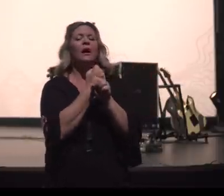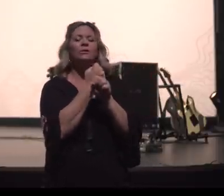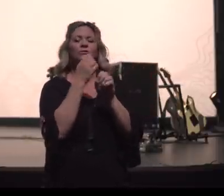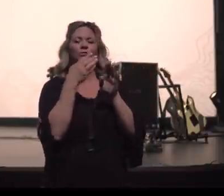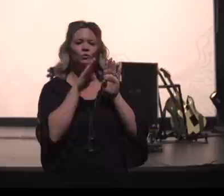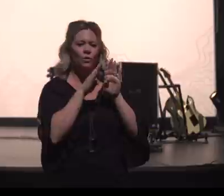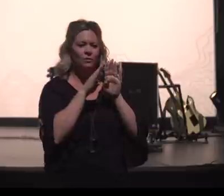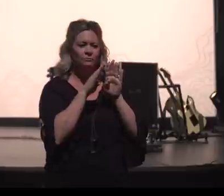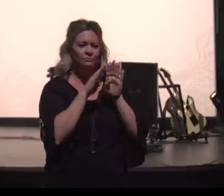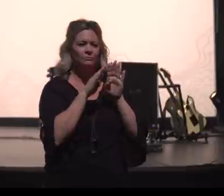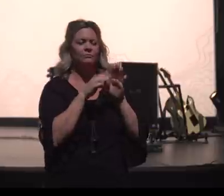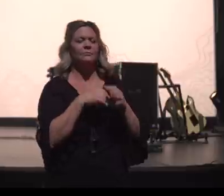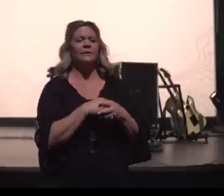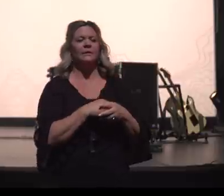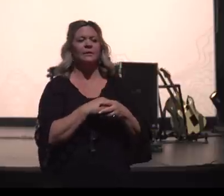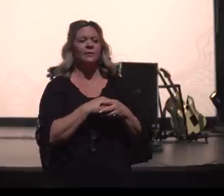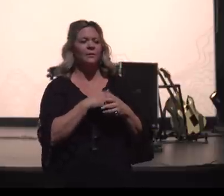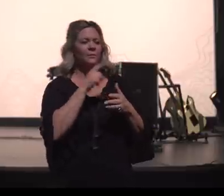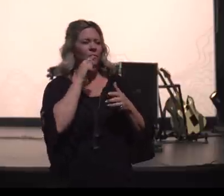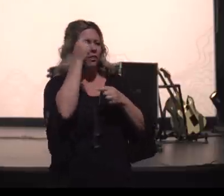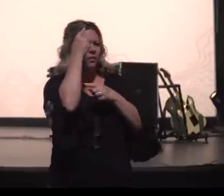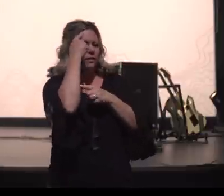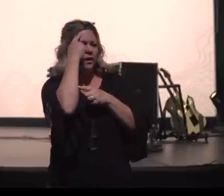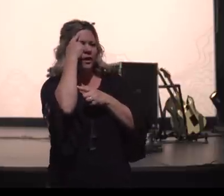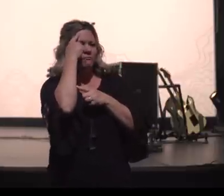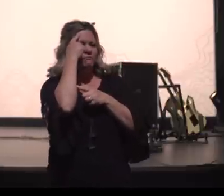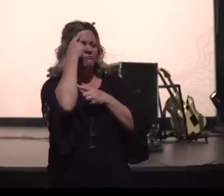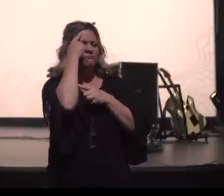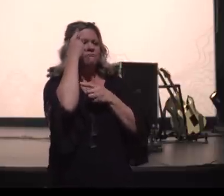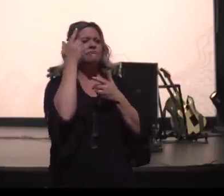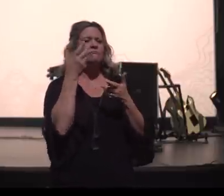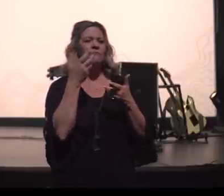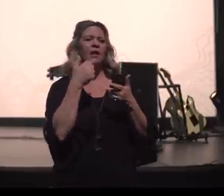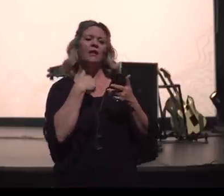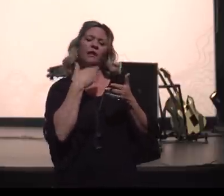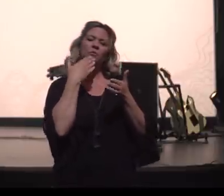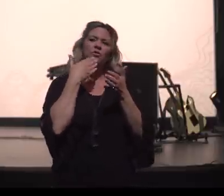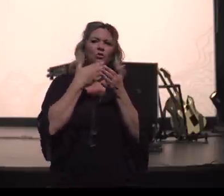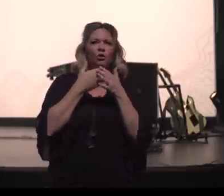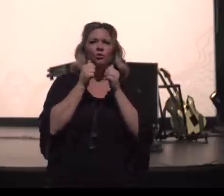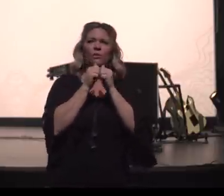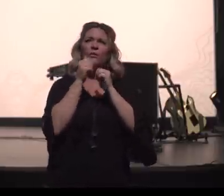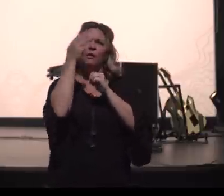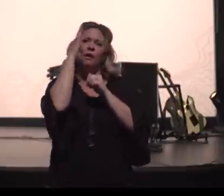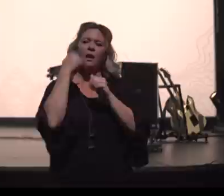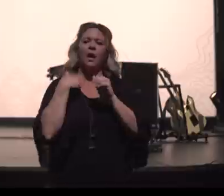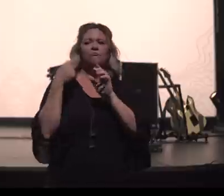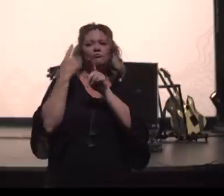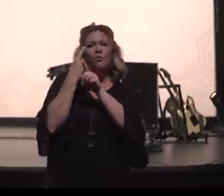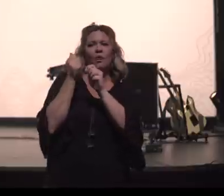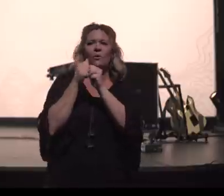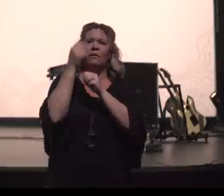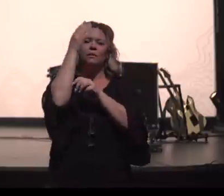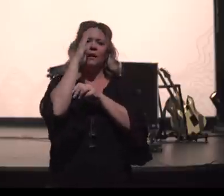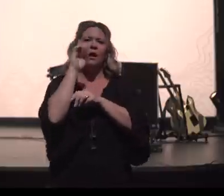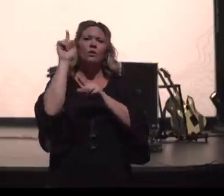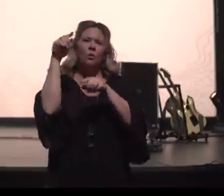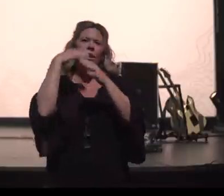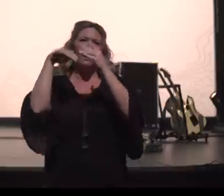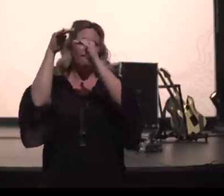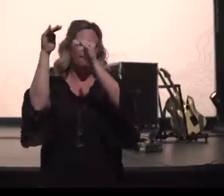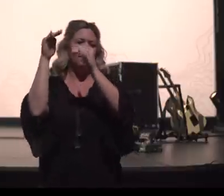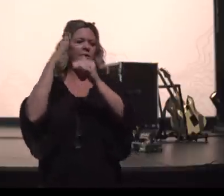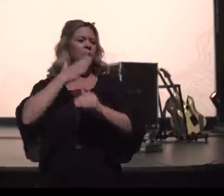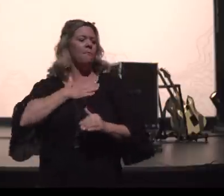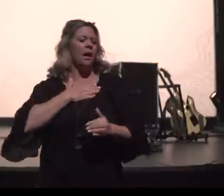The locked door, I would describe this way. It's thinking the key to being good with God, like being right with God, being able to go to heaven someday,